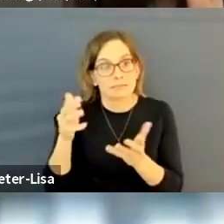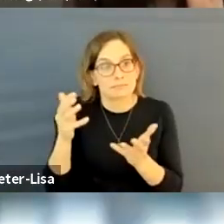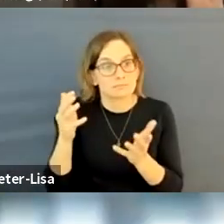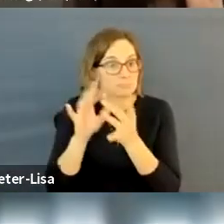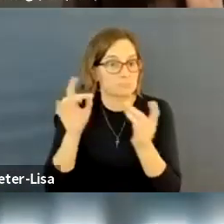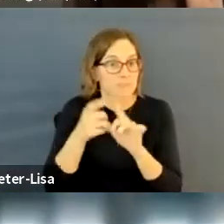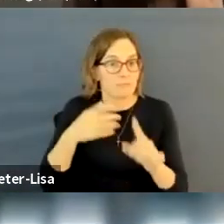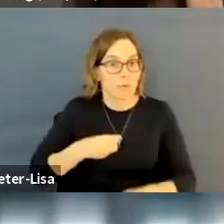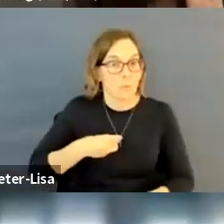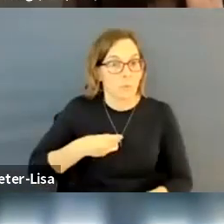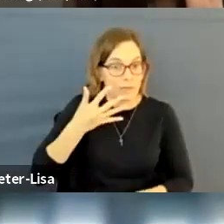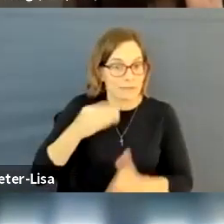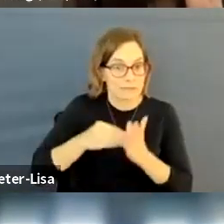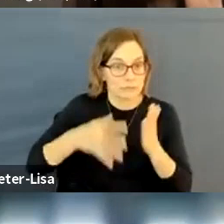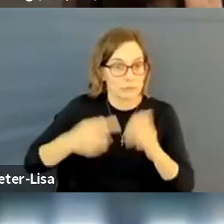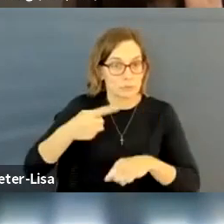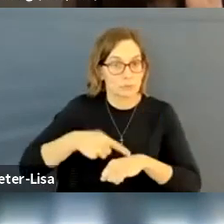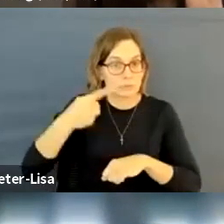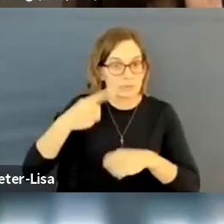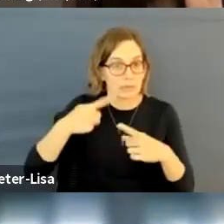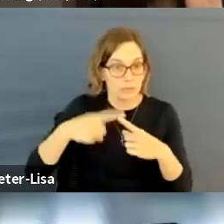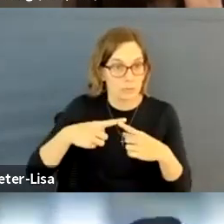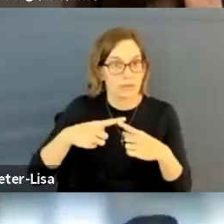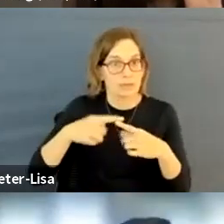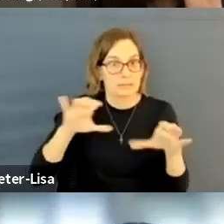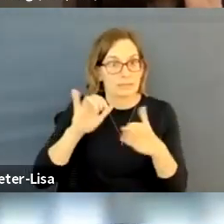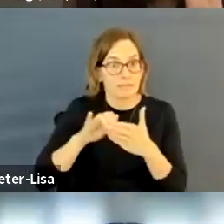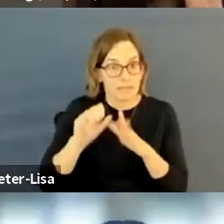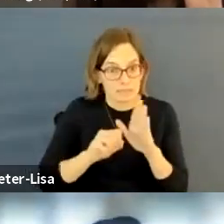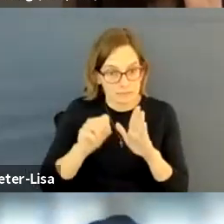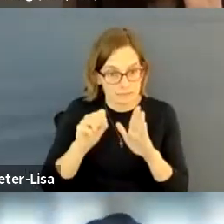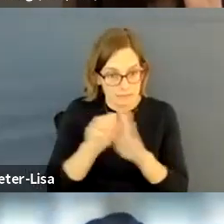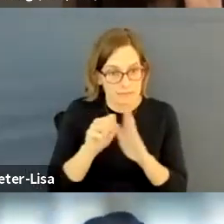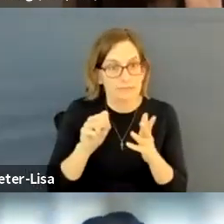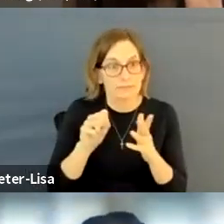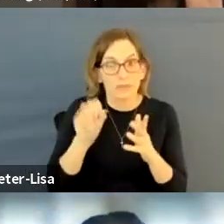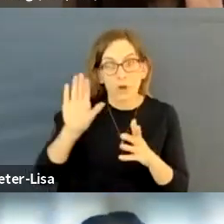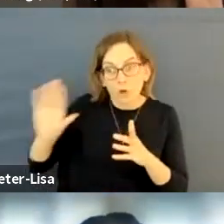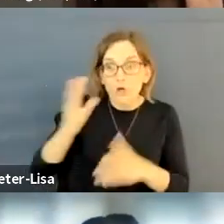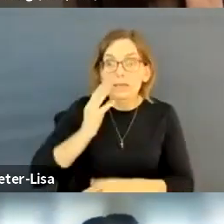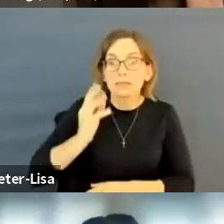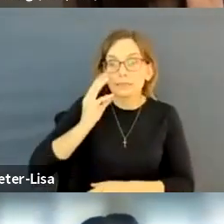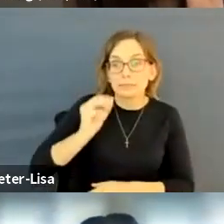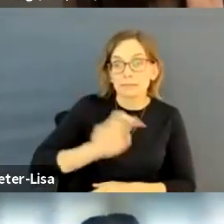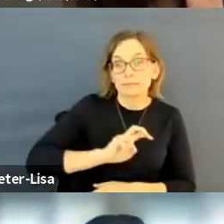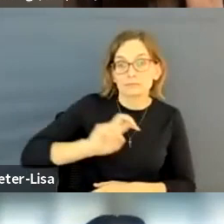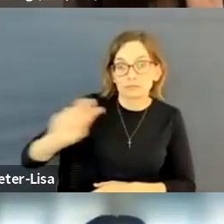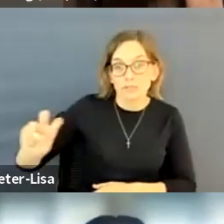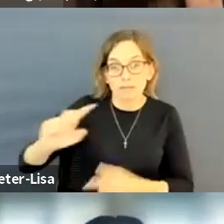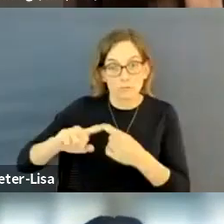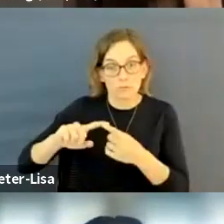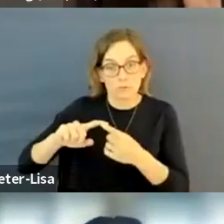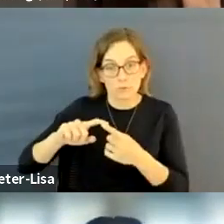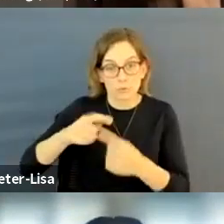a white student one time when we played this scene was her experience traveling to Spain